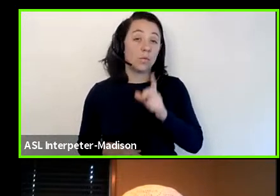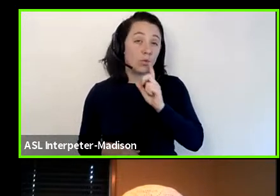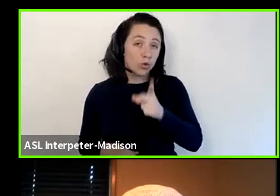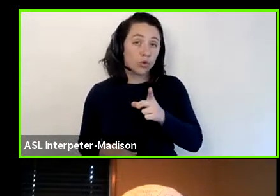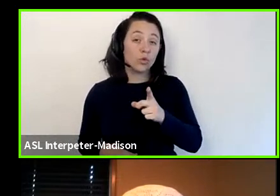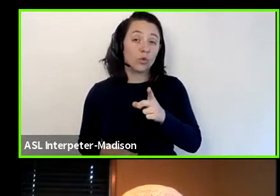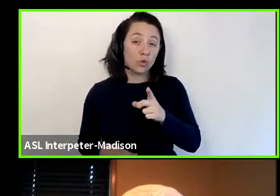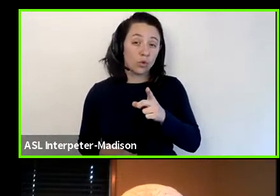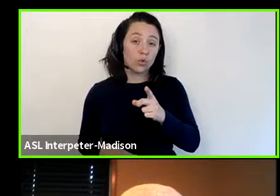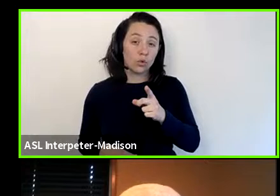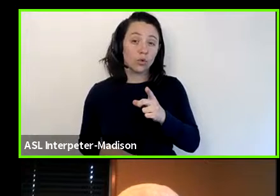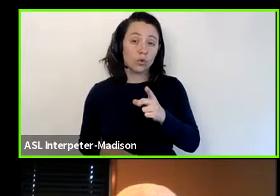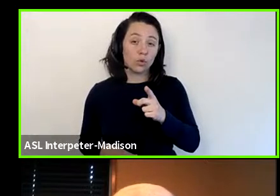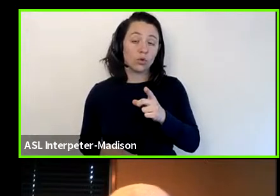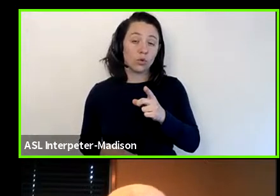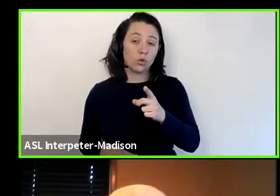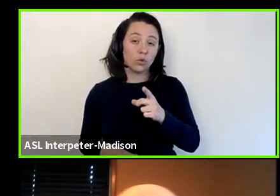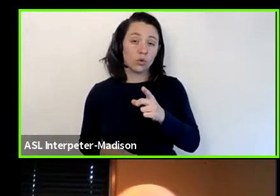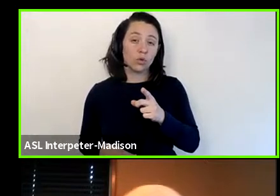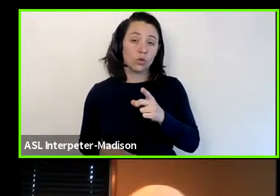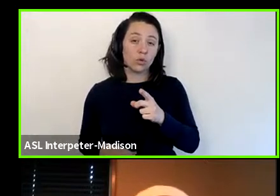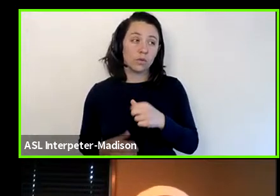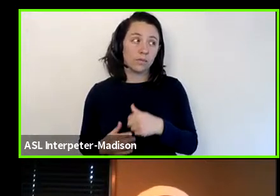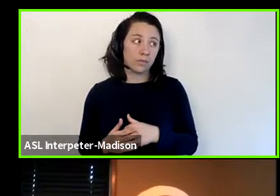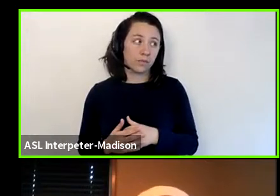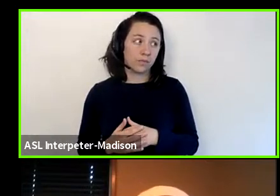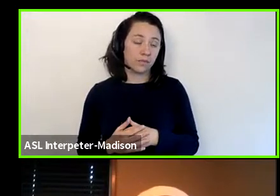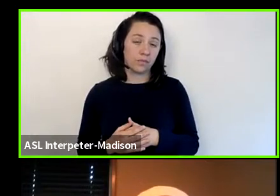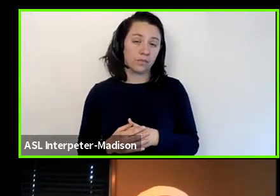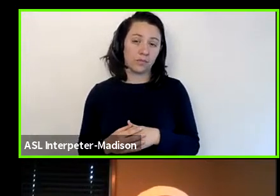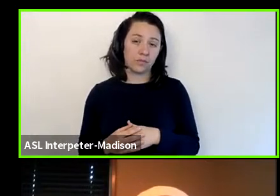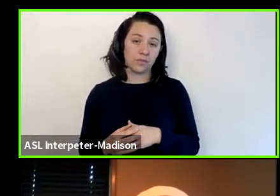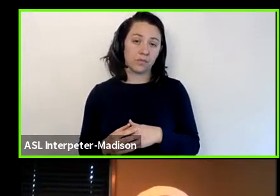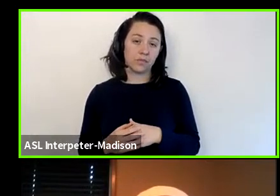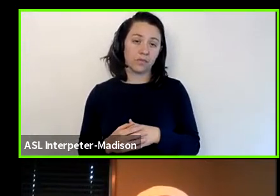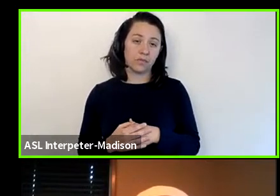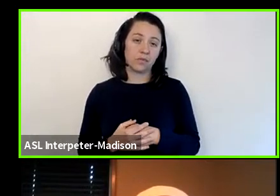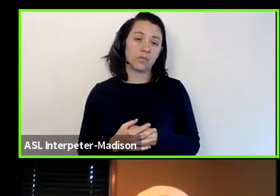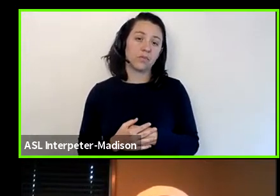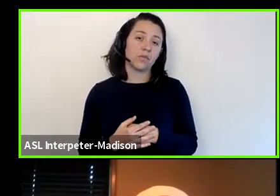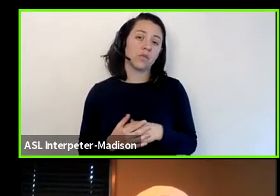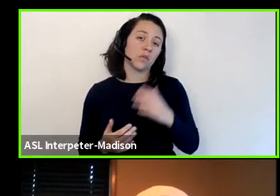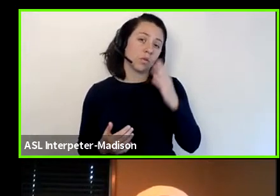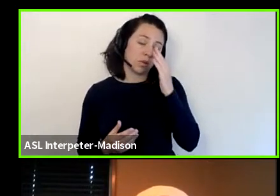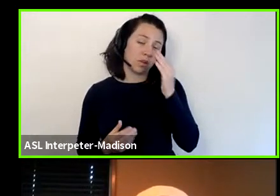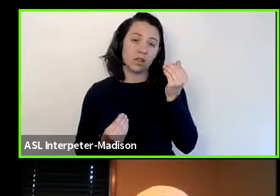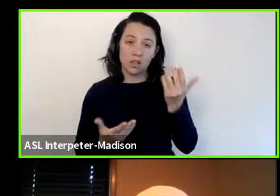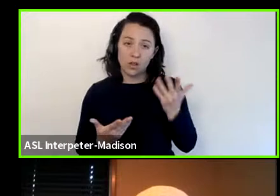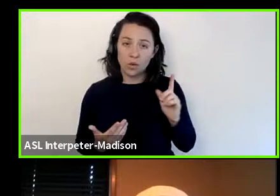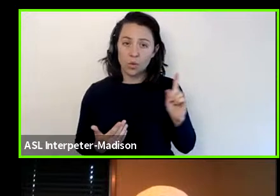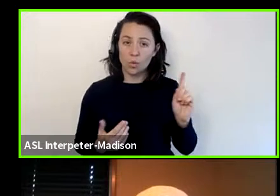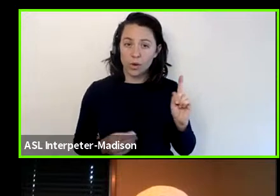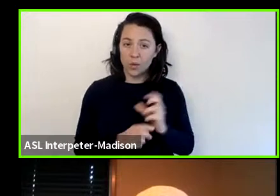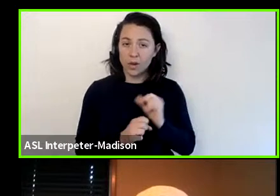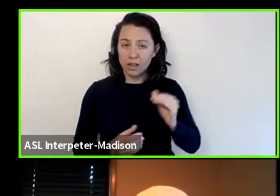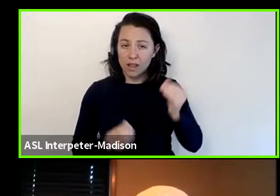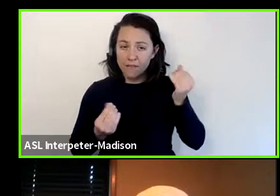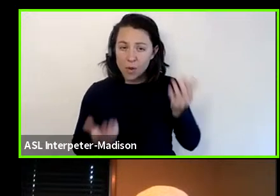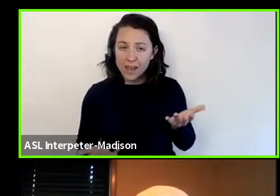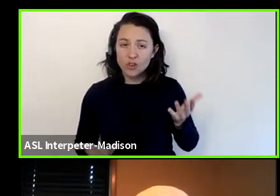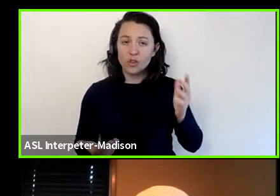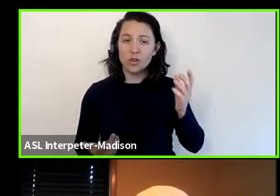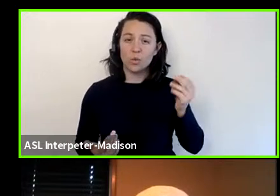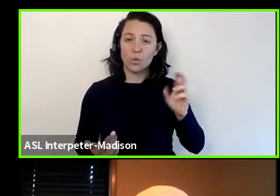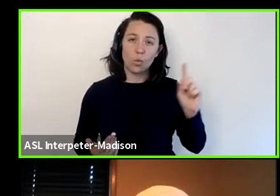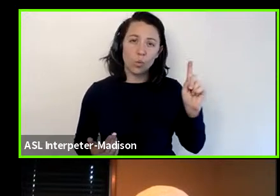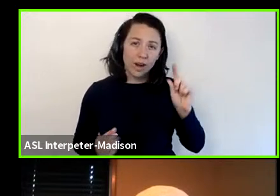you are familiar with, how to get the information, and where you can find it. Um, I think a